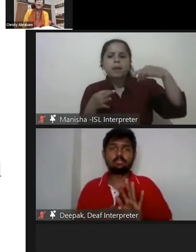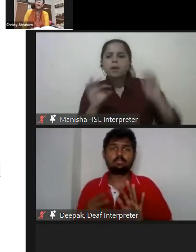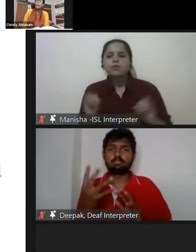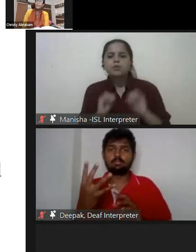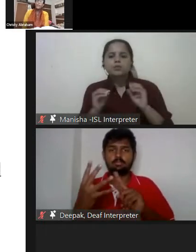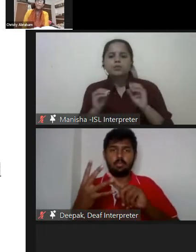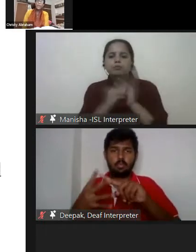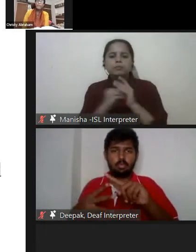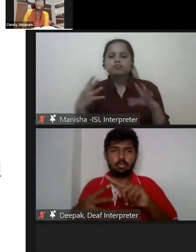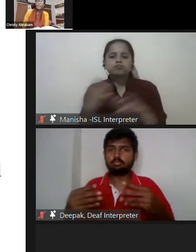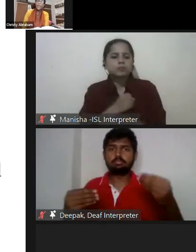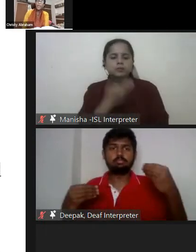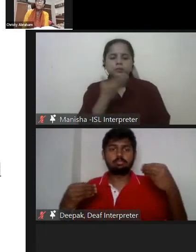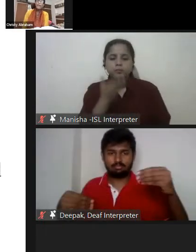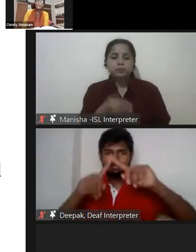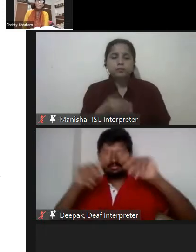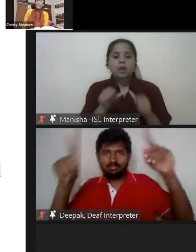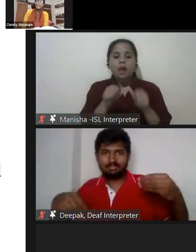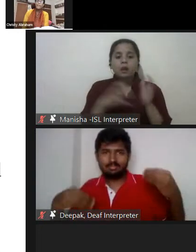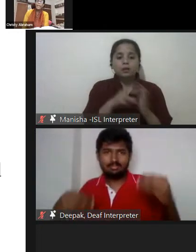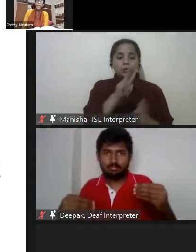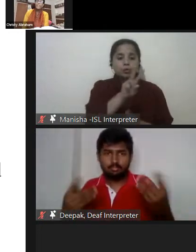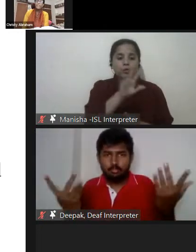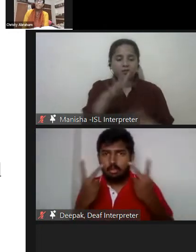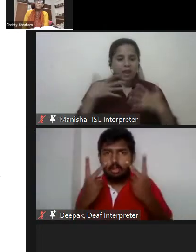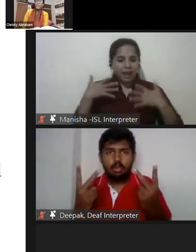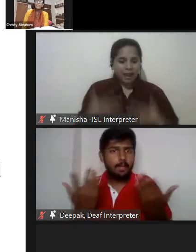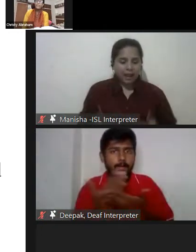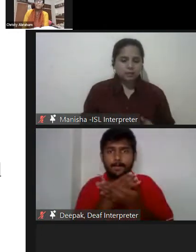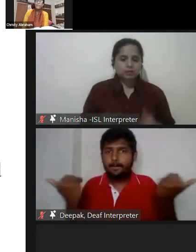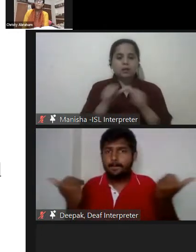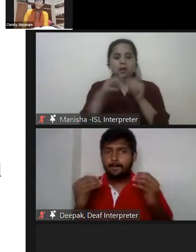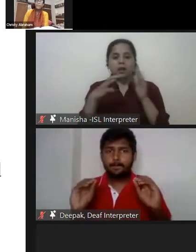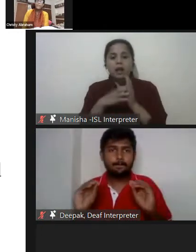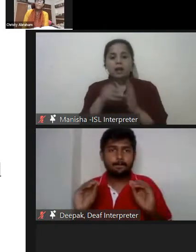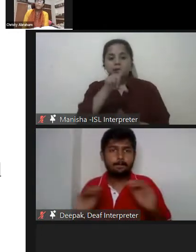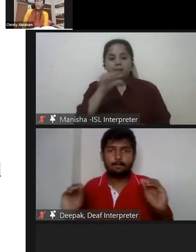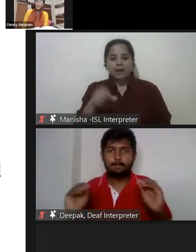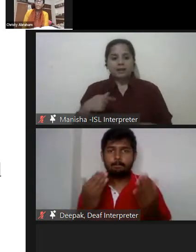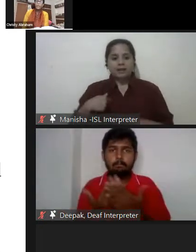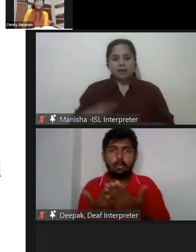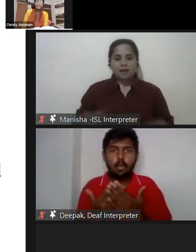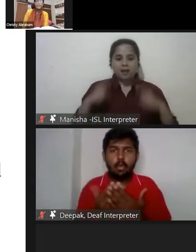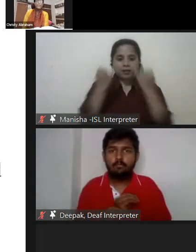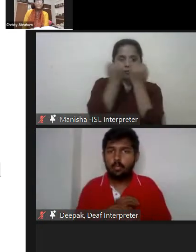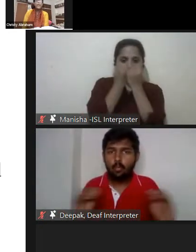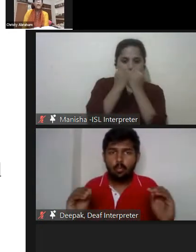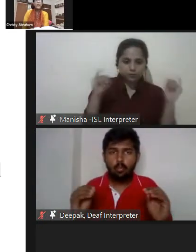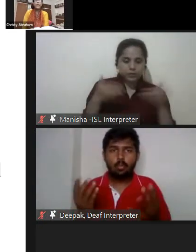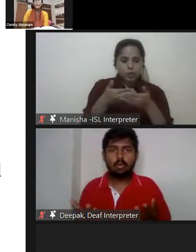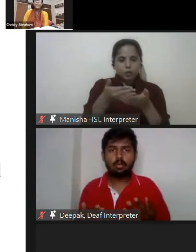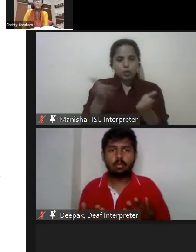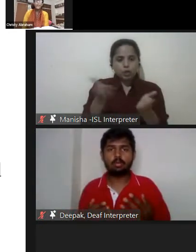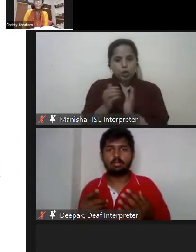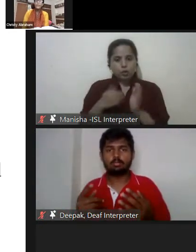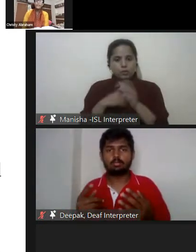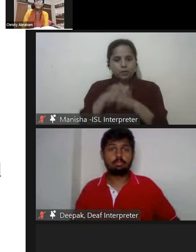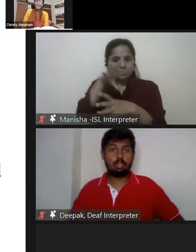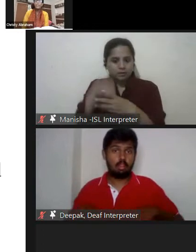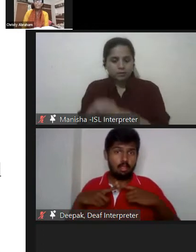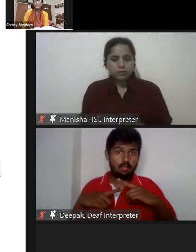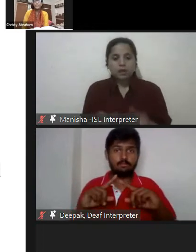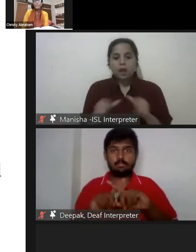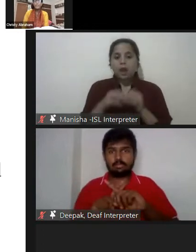document. Article 25, health. Article 19, living independently and being included in the community. Article